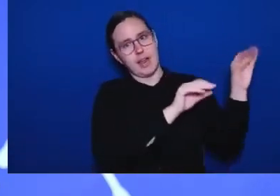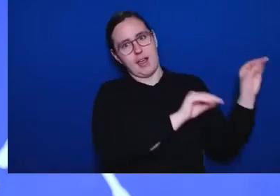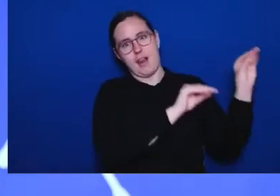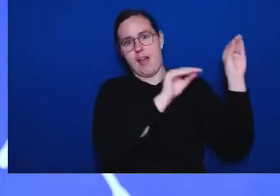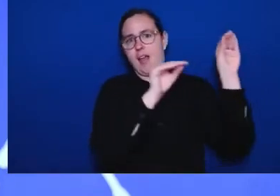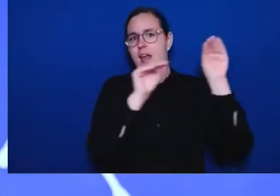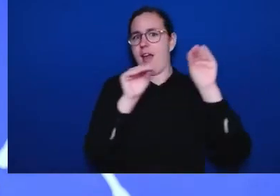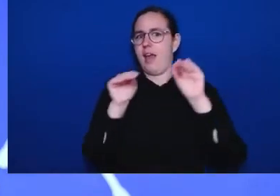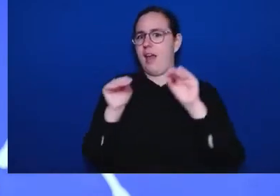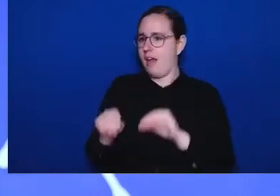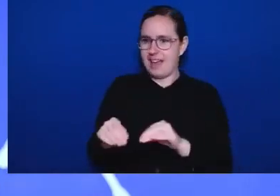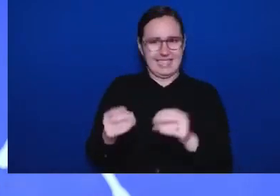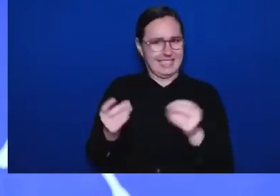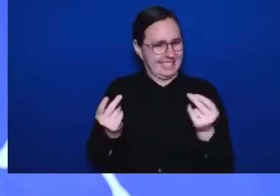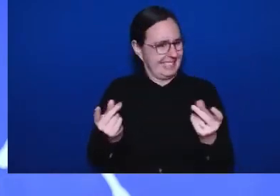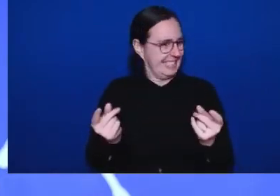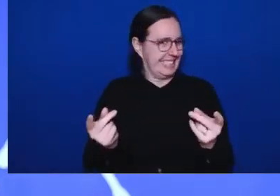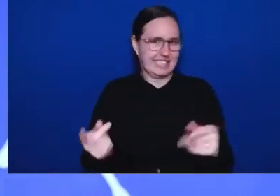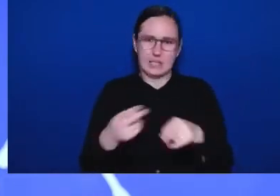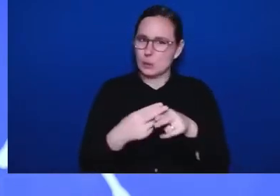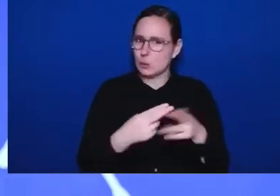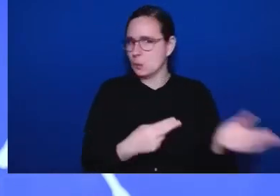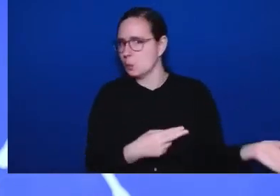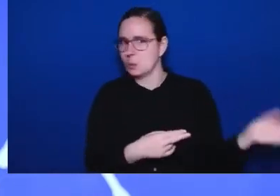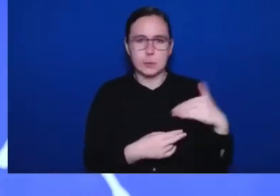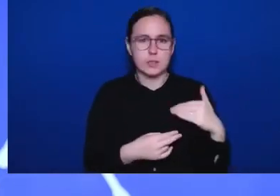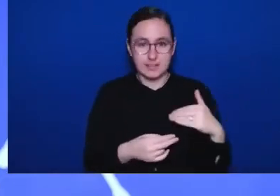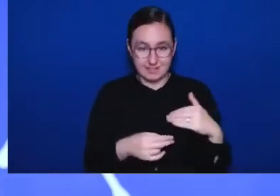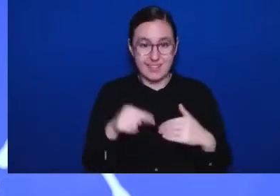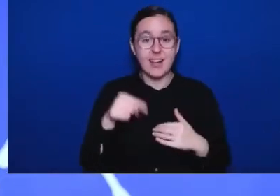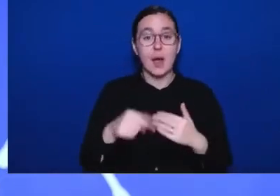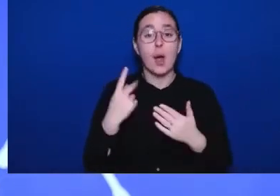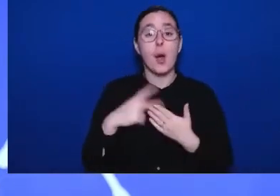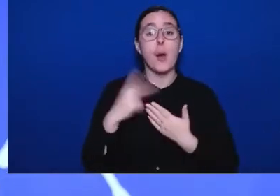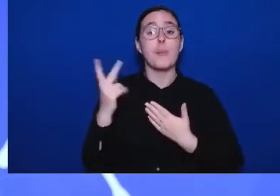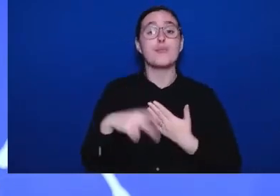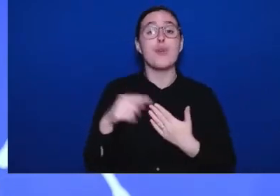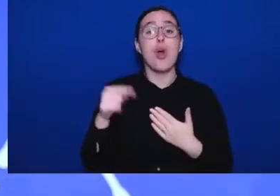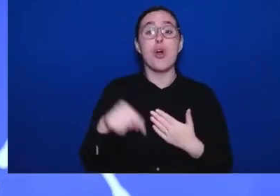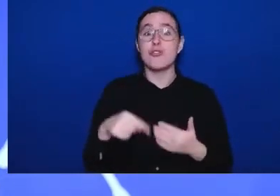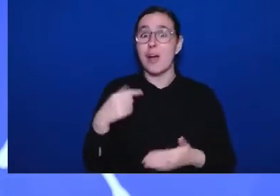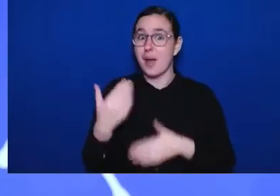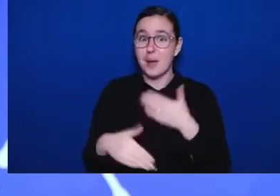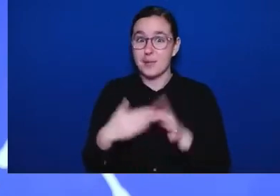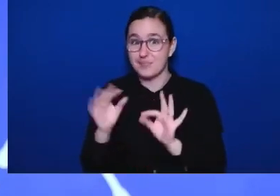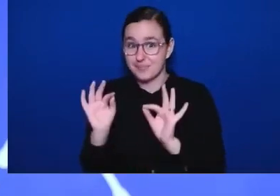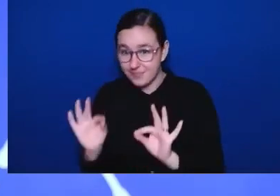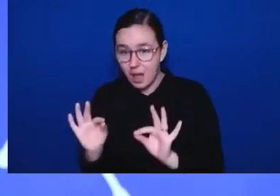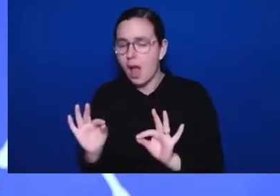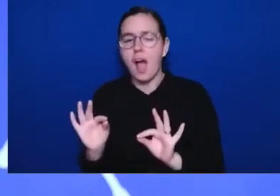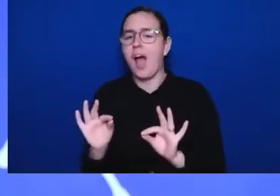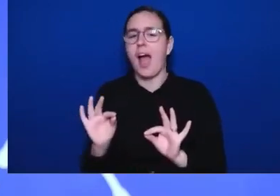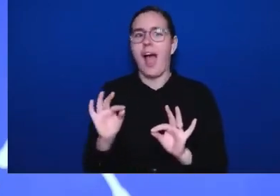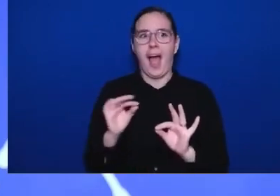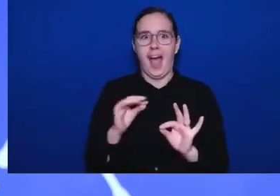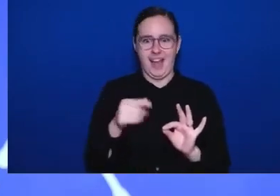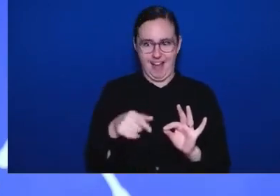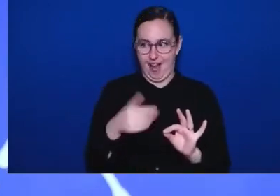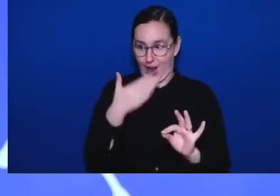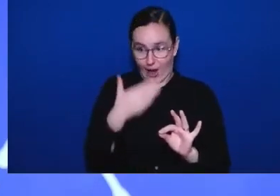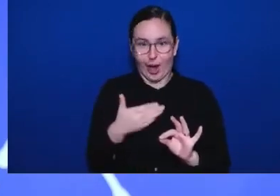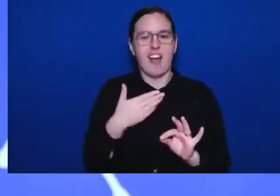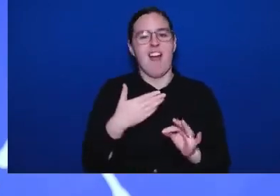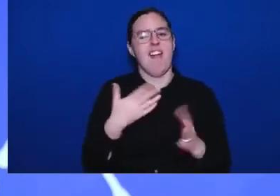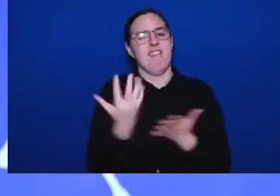long time. We're now saying it'll be 3 times as effective as we add 3 times as many people in the program. Jane, do you have a follow-up?